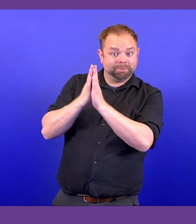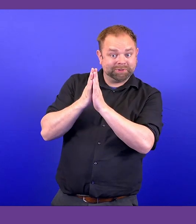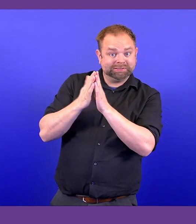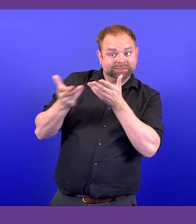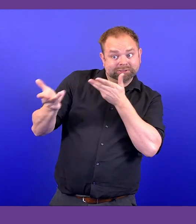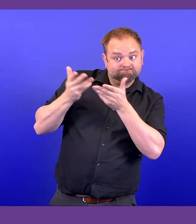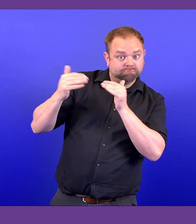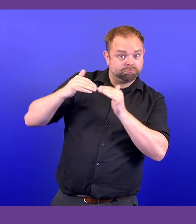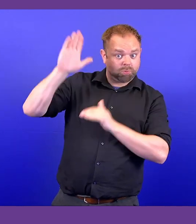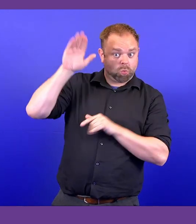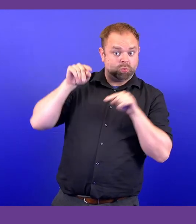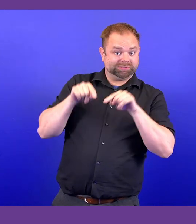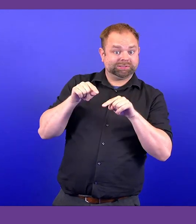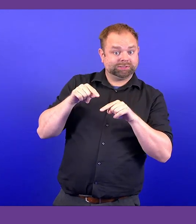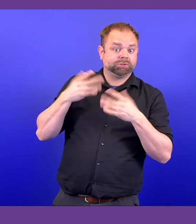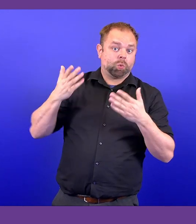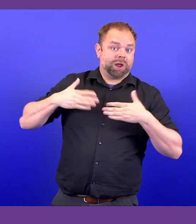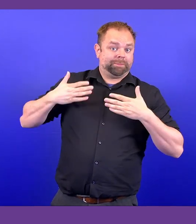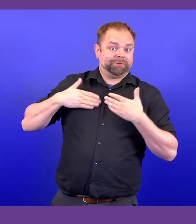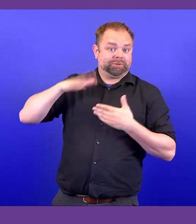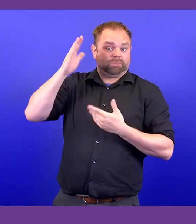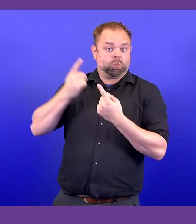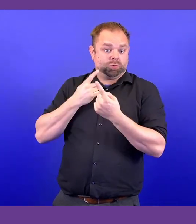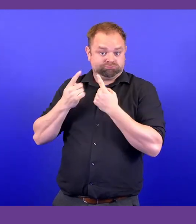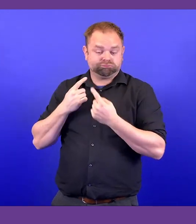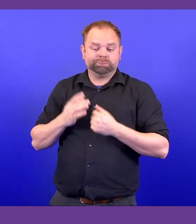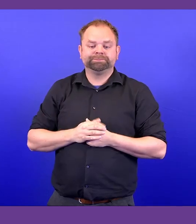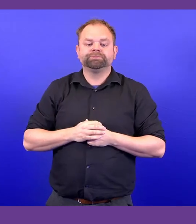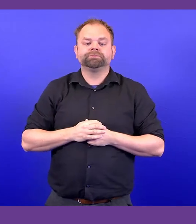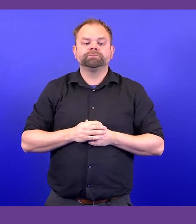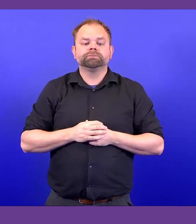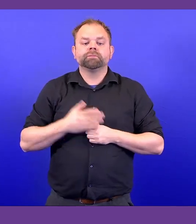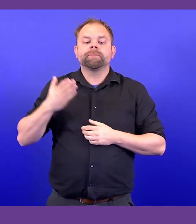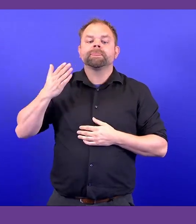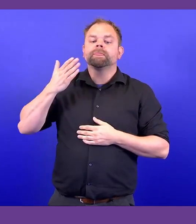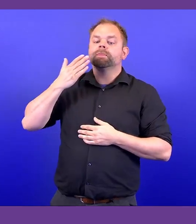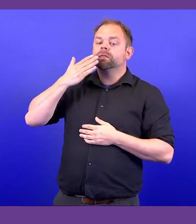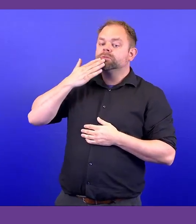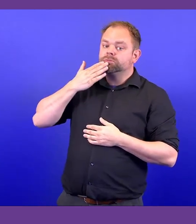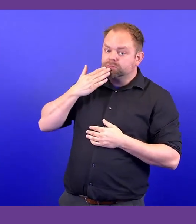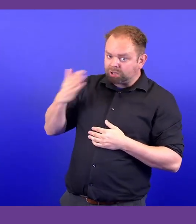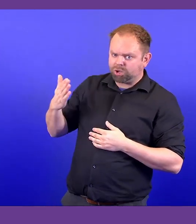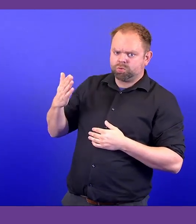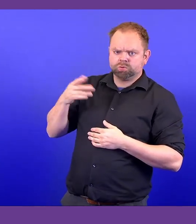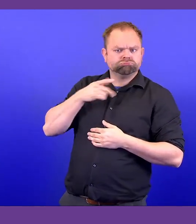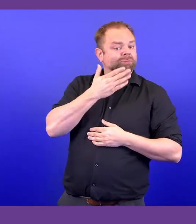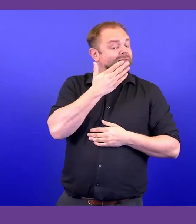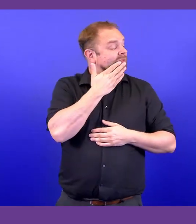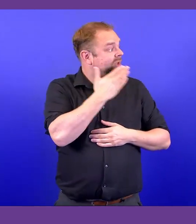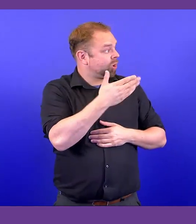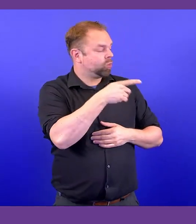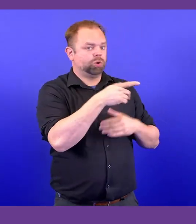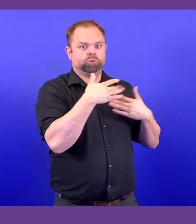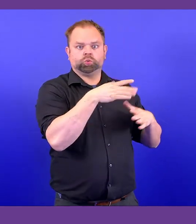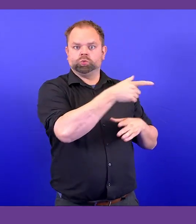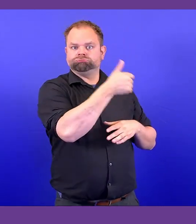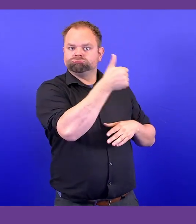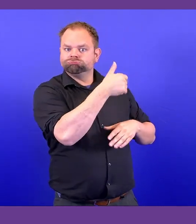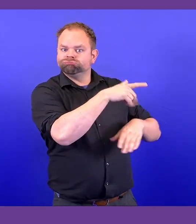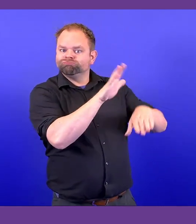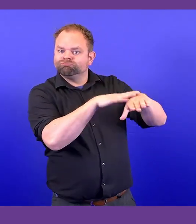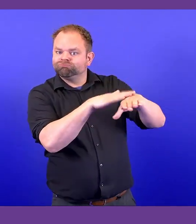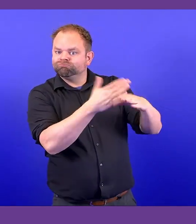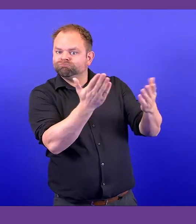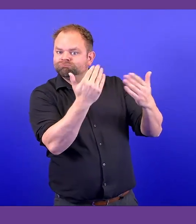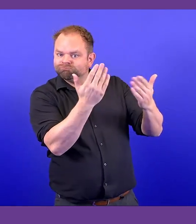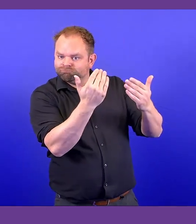too. Just a couple of really interesting points to pick up from that. The first was Anne-Laure mentioning that people